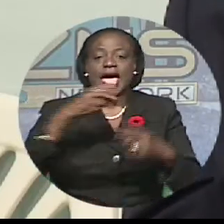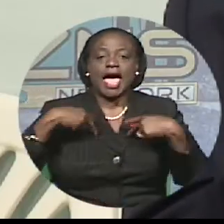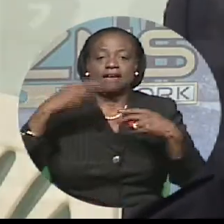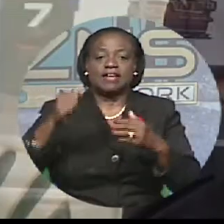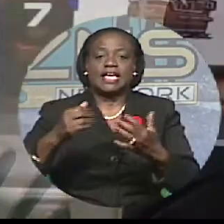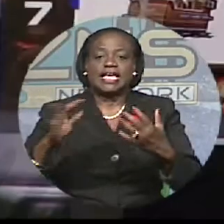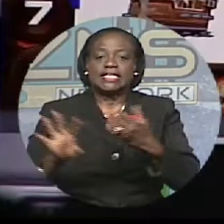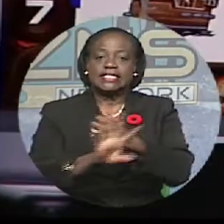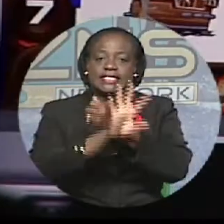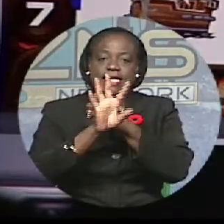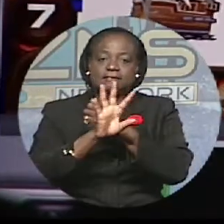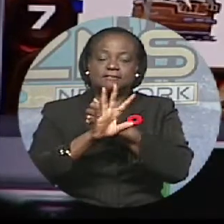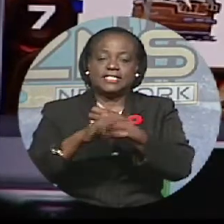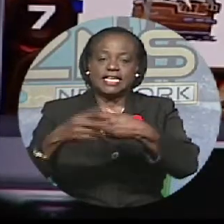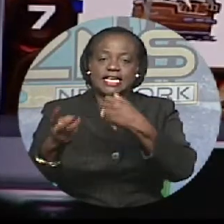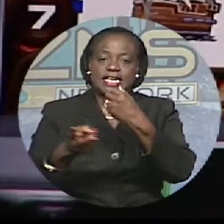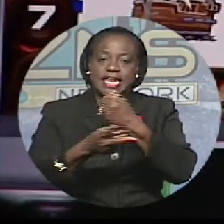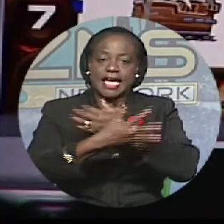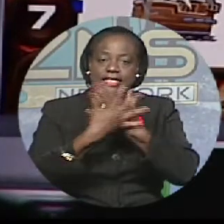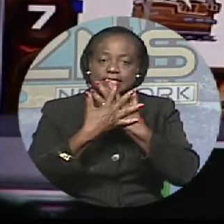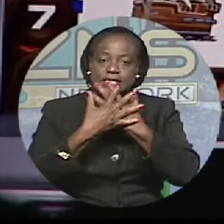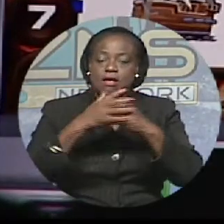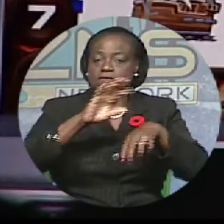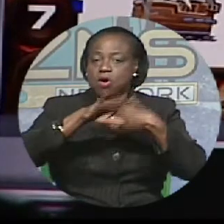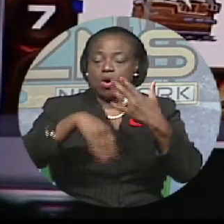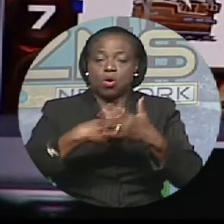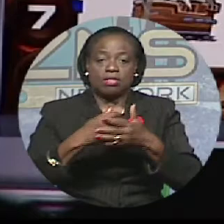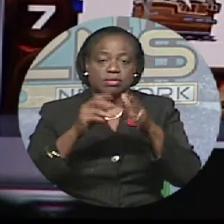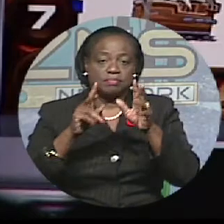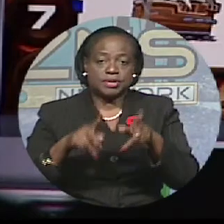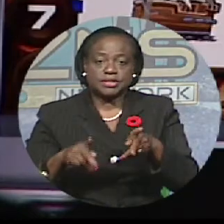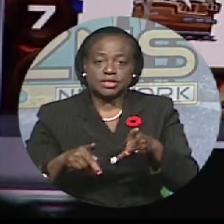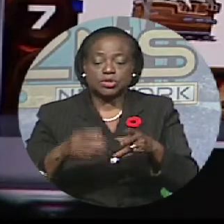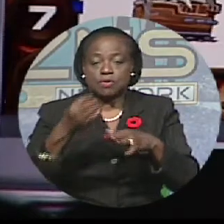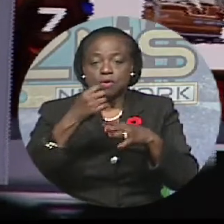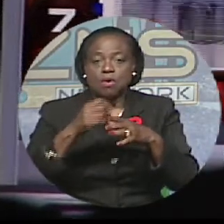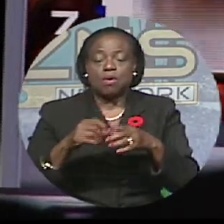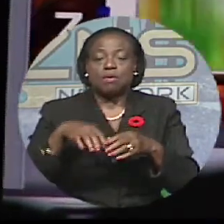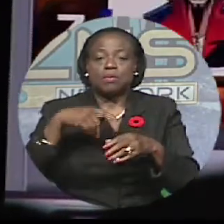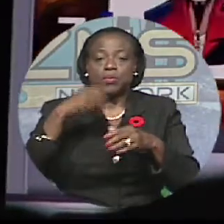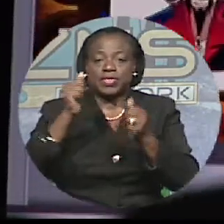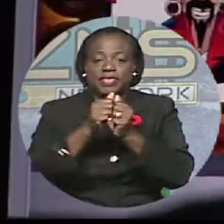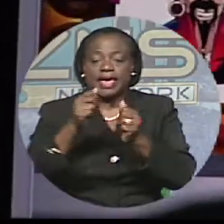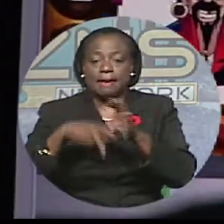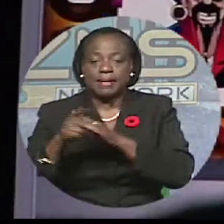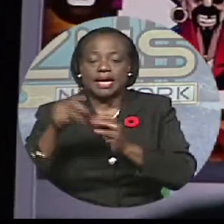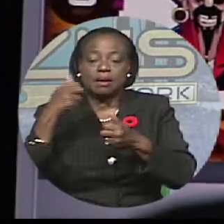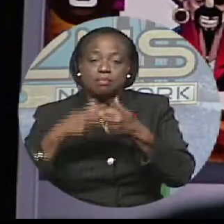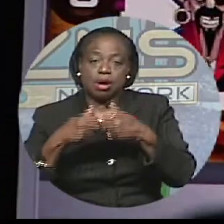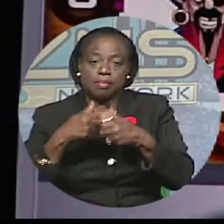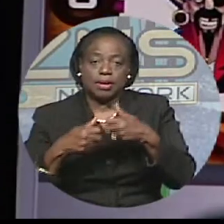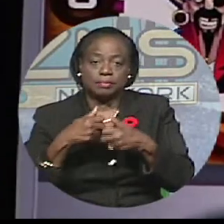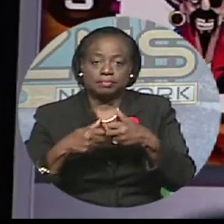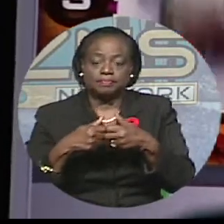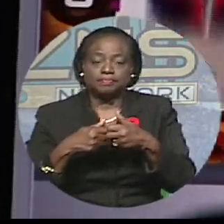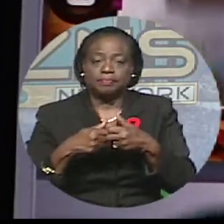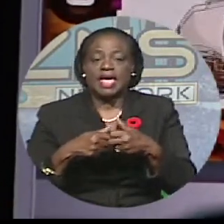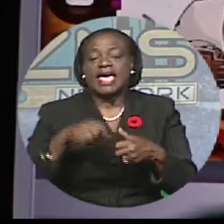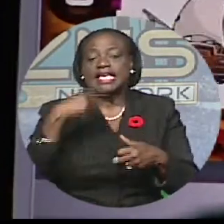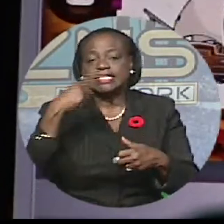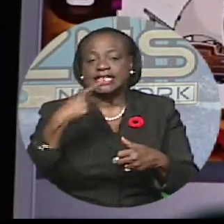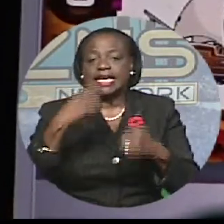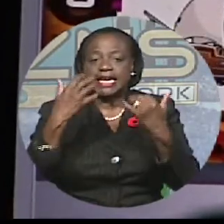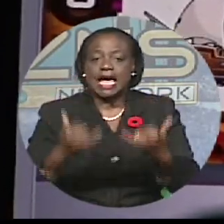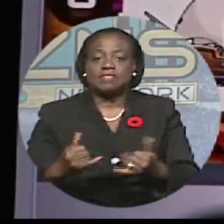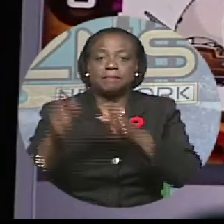compulsive gambling following the recent passage of the gaming bill in Parliament, which makes way for Bahamians to gamble legally. And with that being the case,